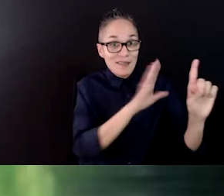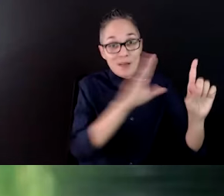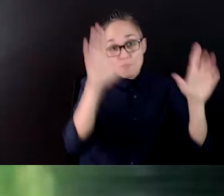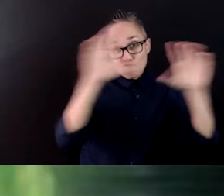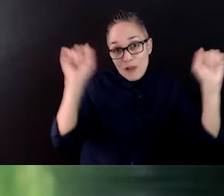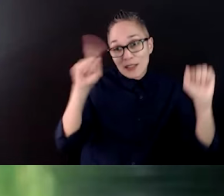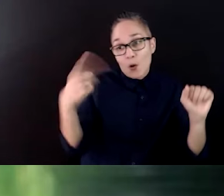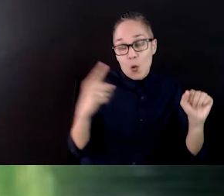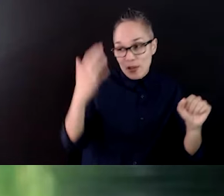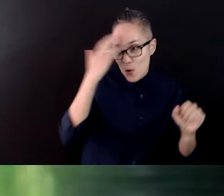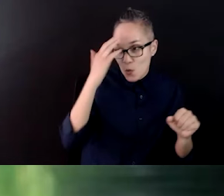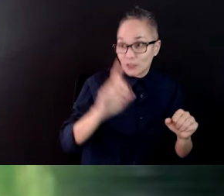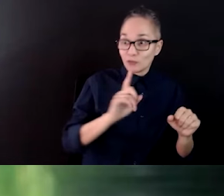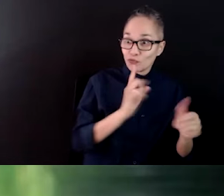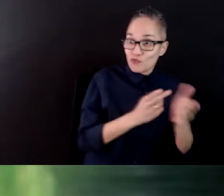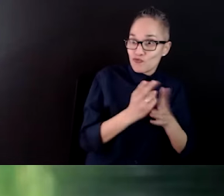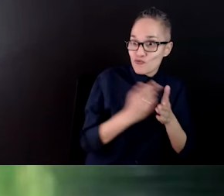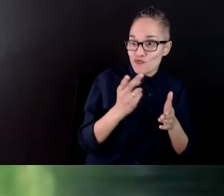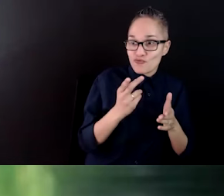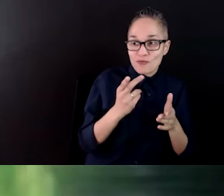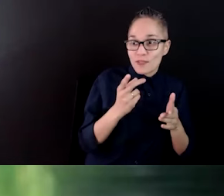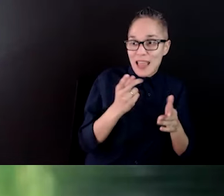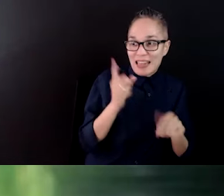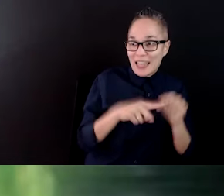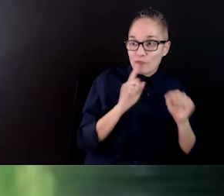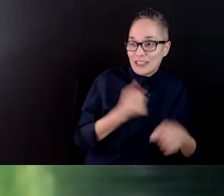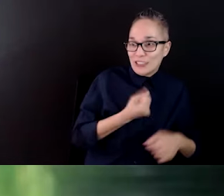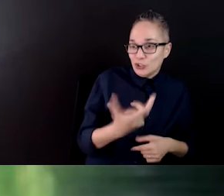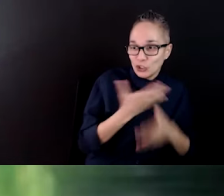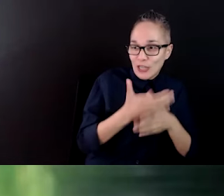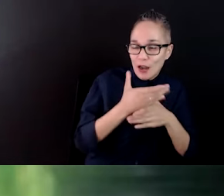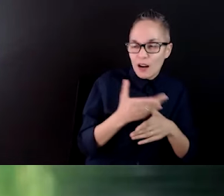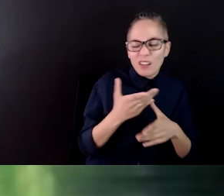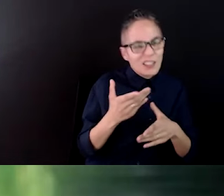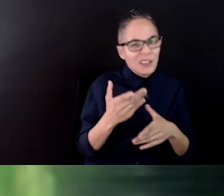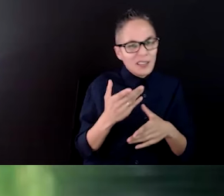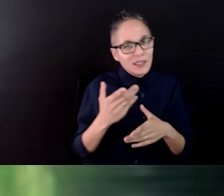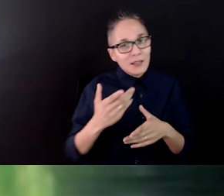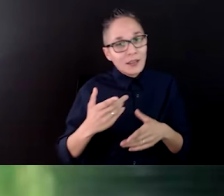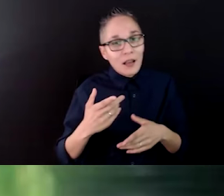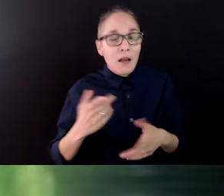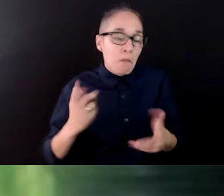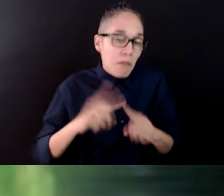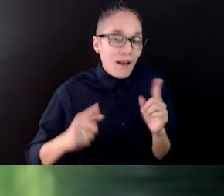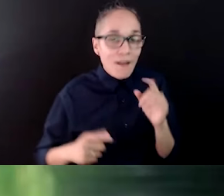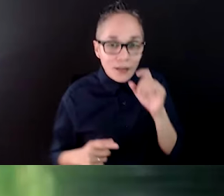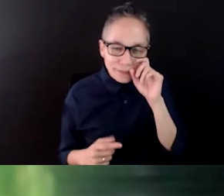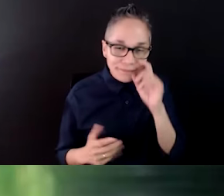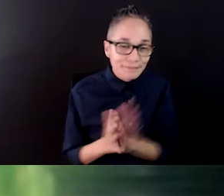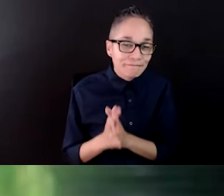through, or the frustrations, and not being able to talk or to say anything. It's just like, so we've gotten really, really close. From that